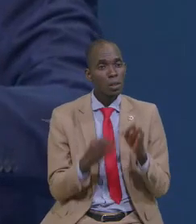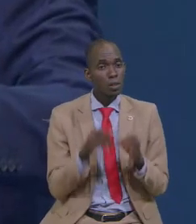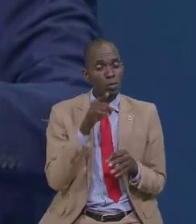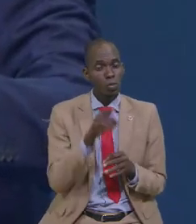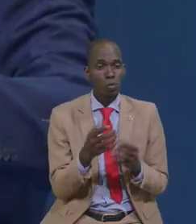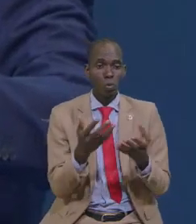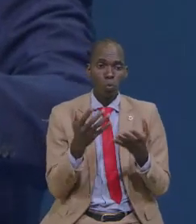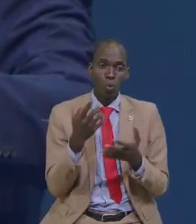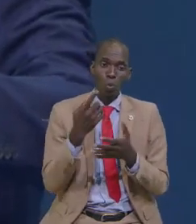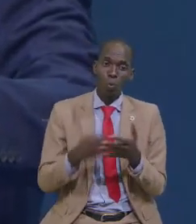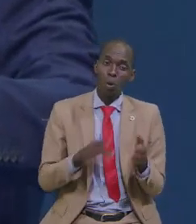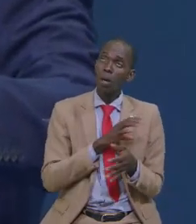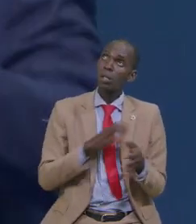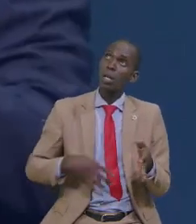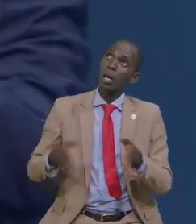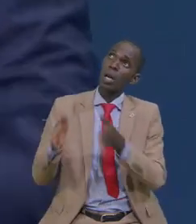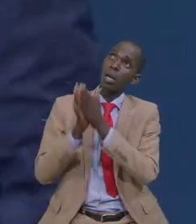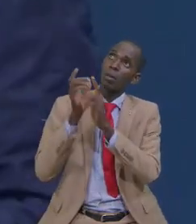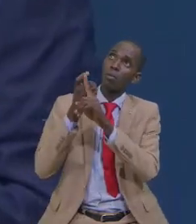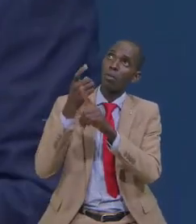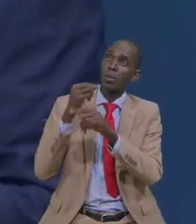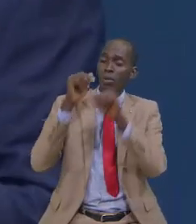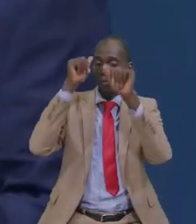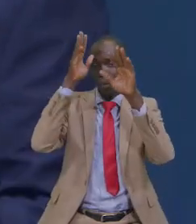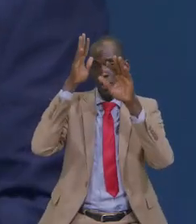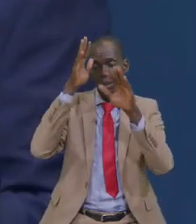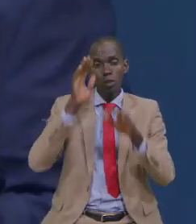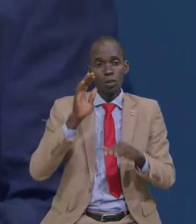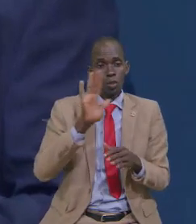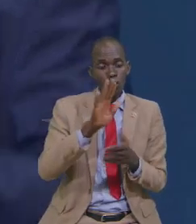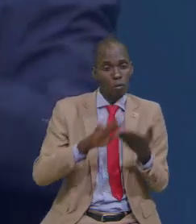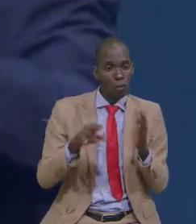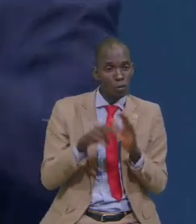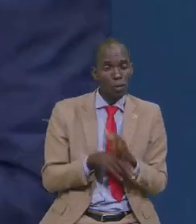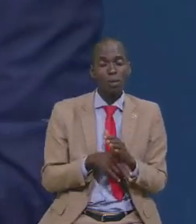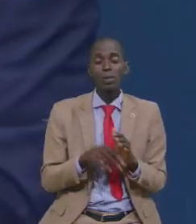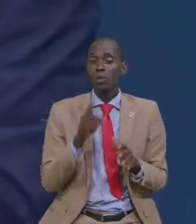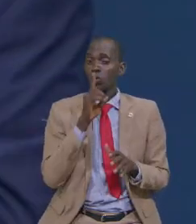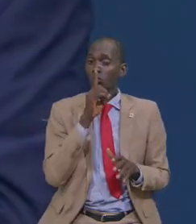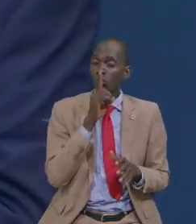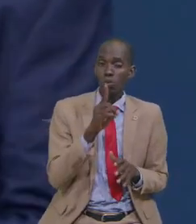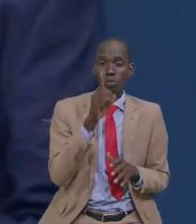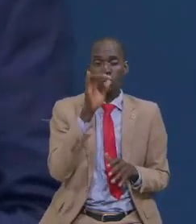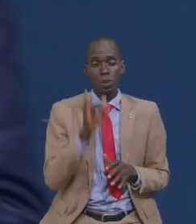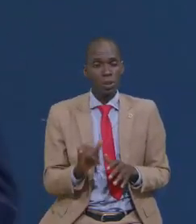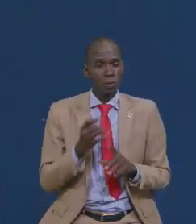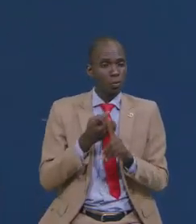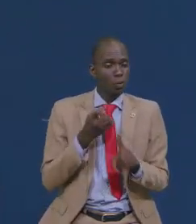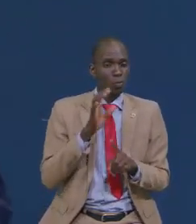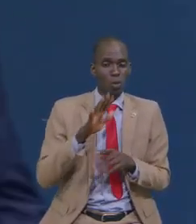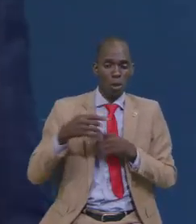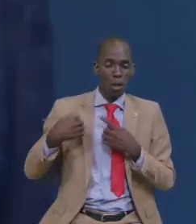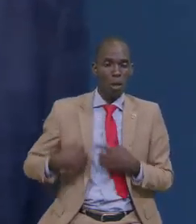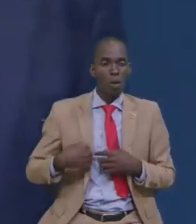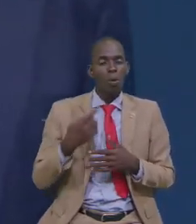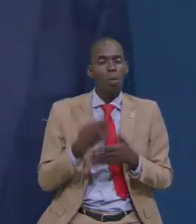demands from the Father, your forgiveness, really, really, truly in your heart, what you'll do